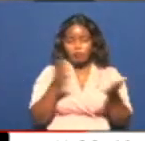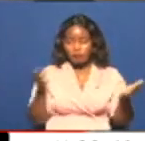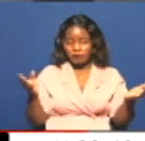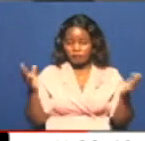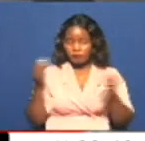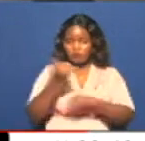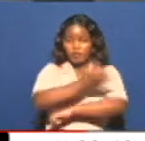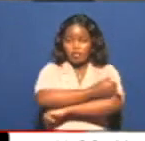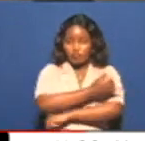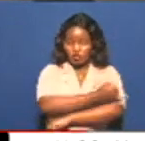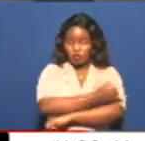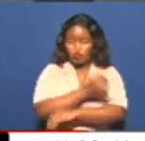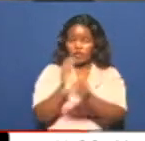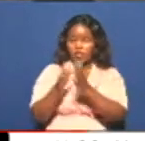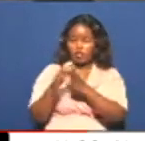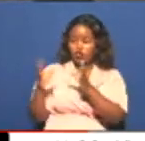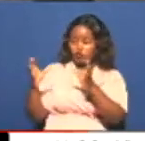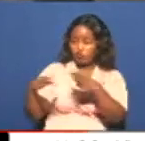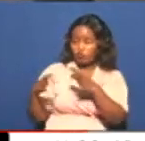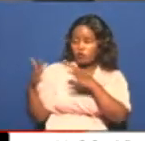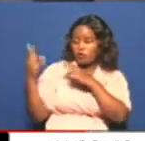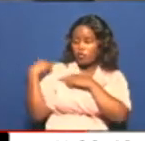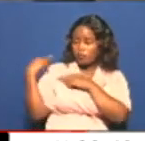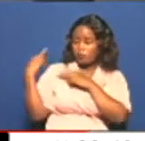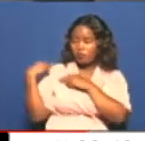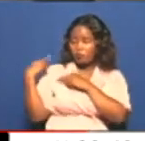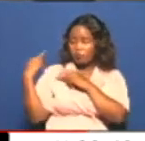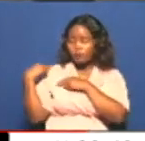are responsible for holding